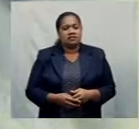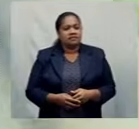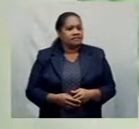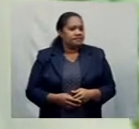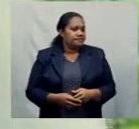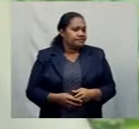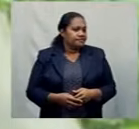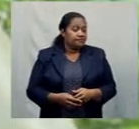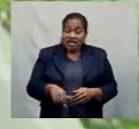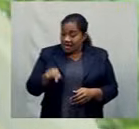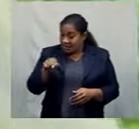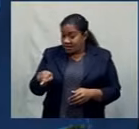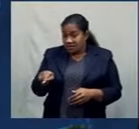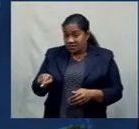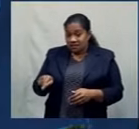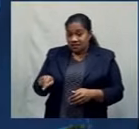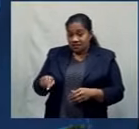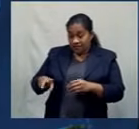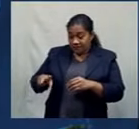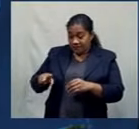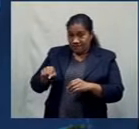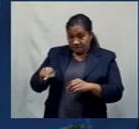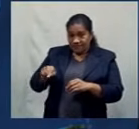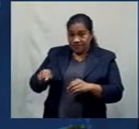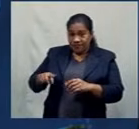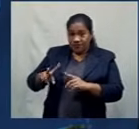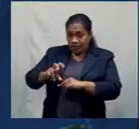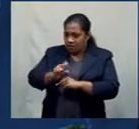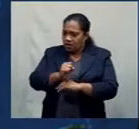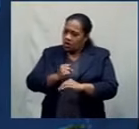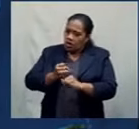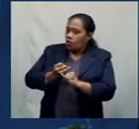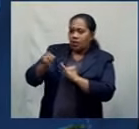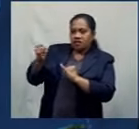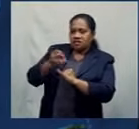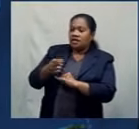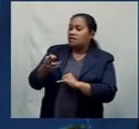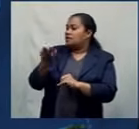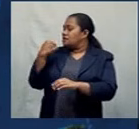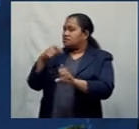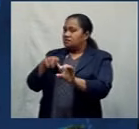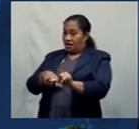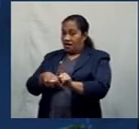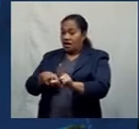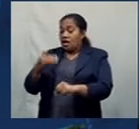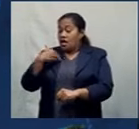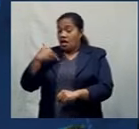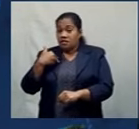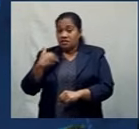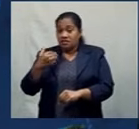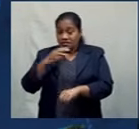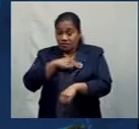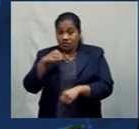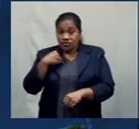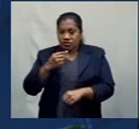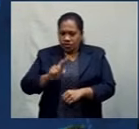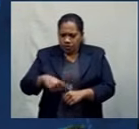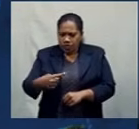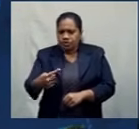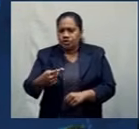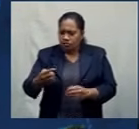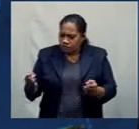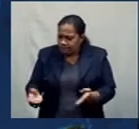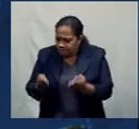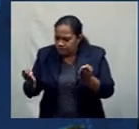This Delta variant is more severe than the first wave of the pandemic last year. The Health Ministry will continue to push for more people